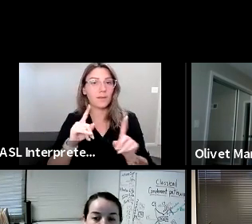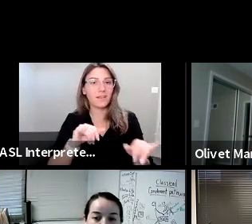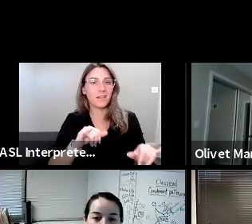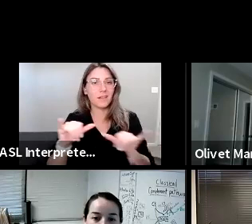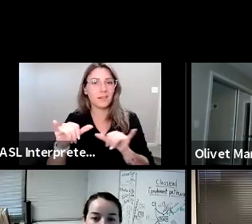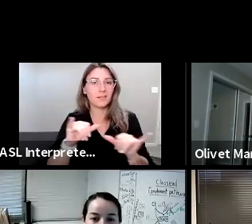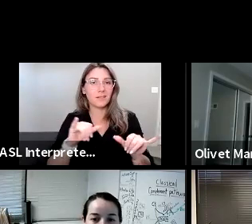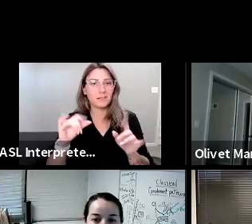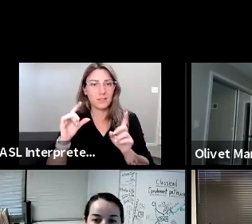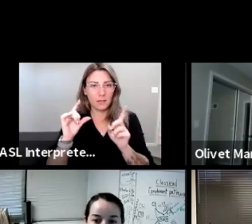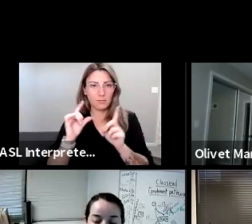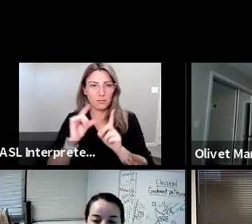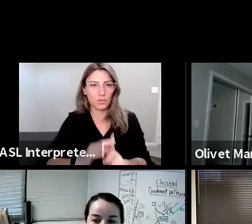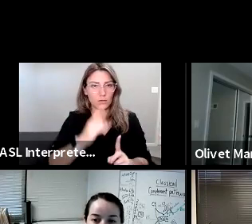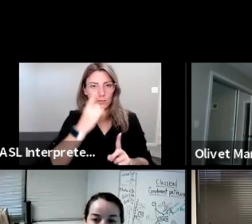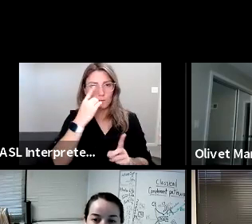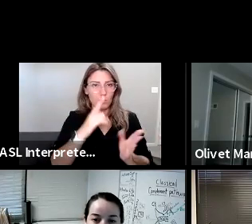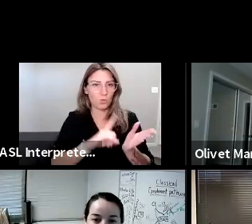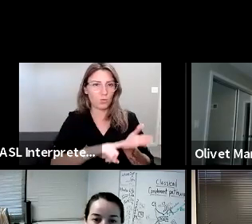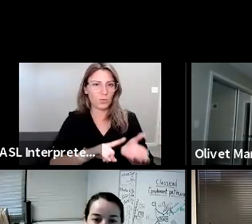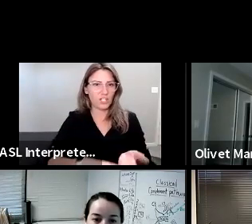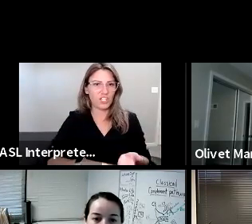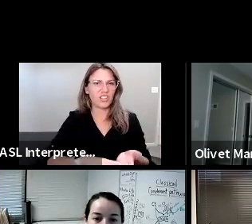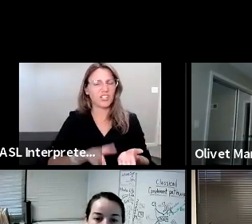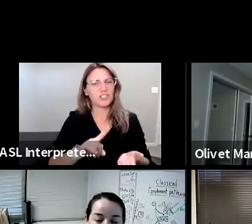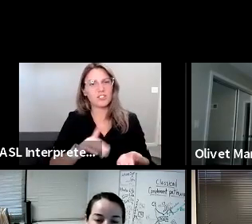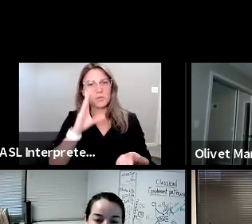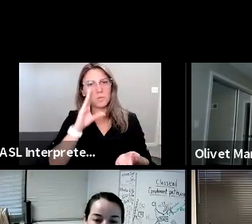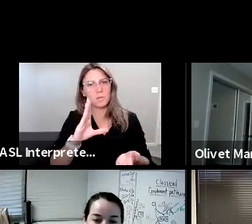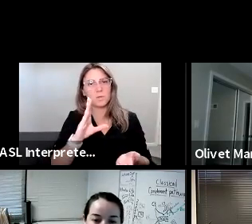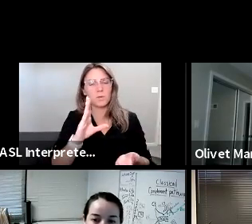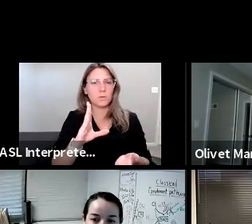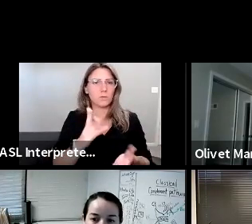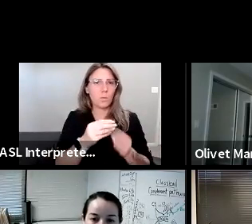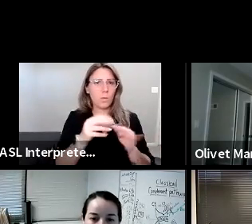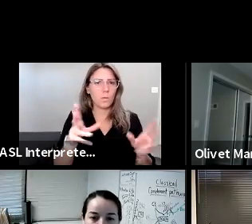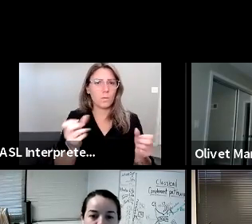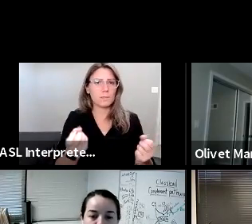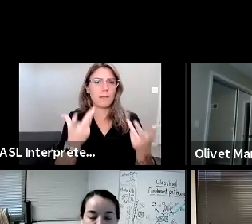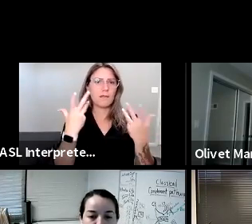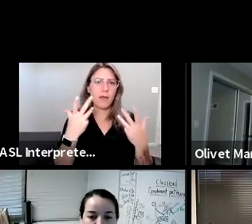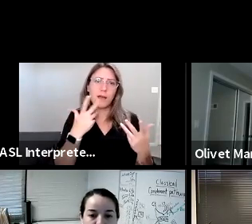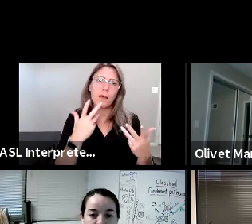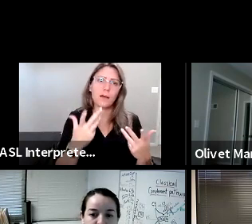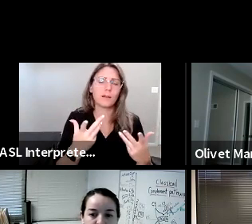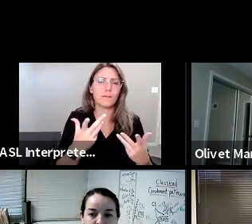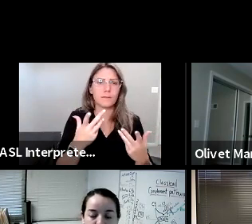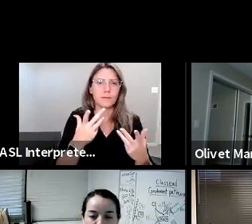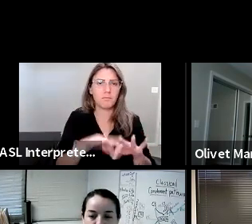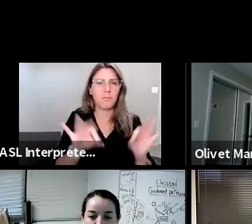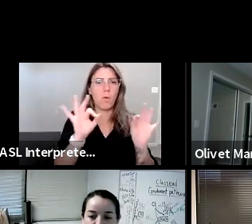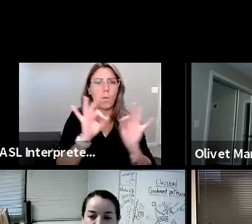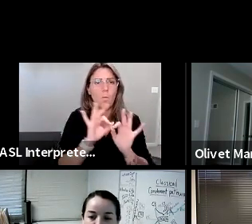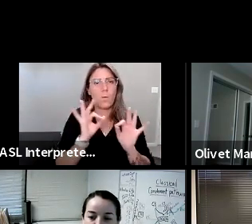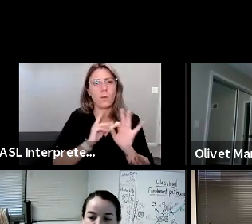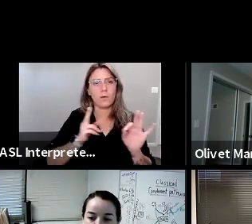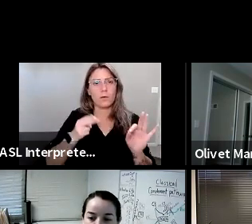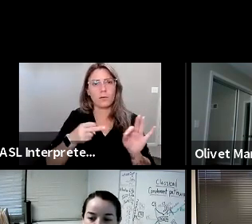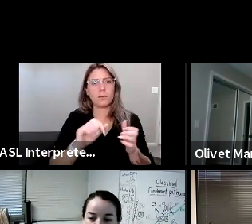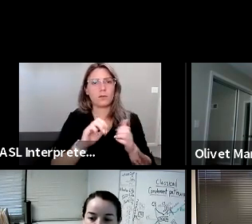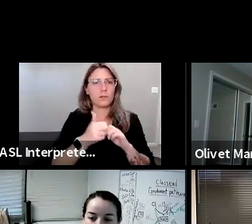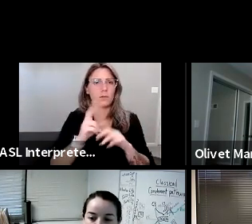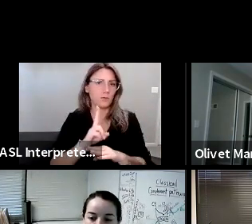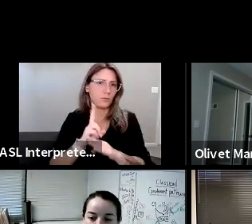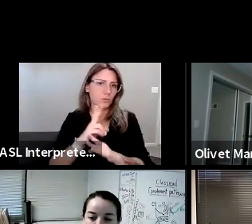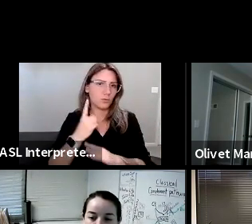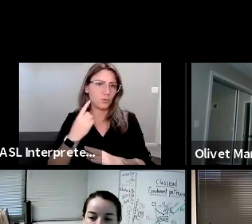the research, we're going to lose a lot of richness of data by just asking those questions the way, you know, the way it's being used for